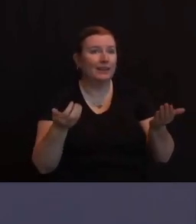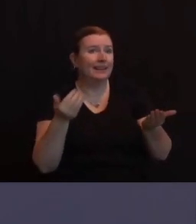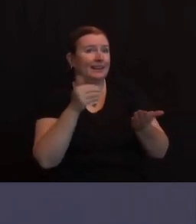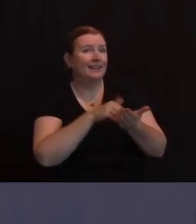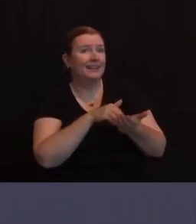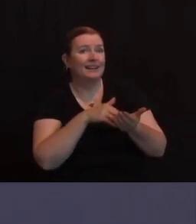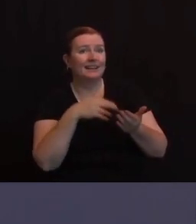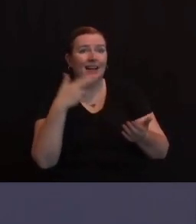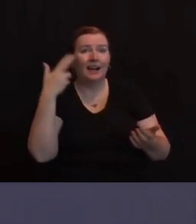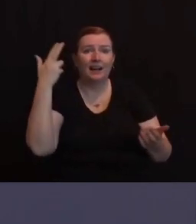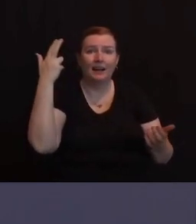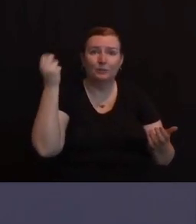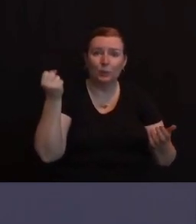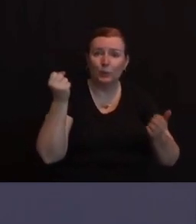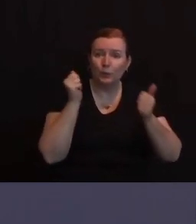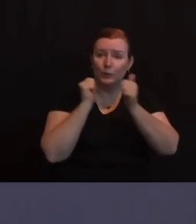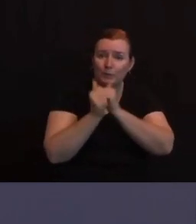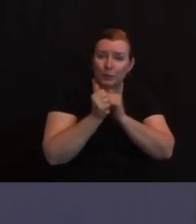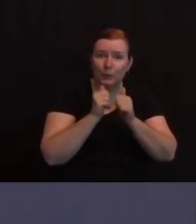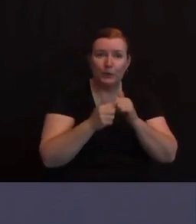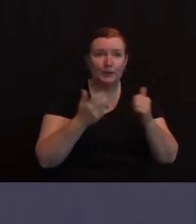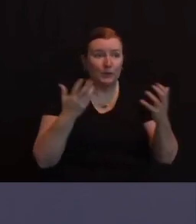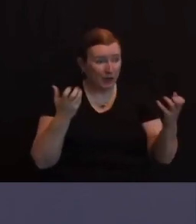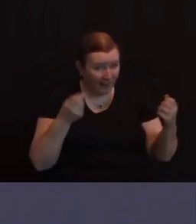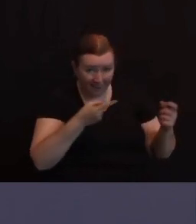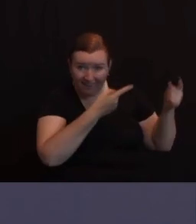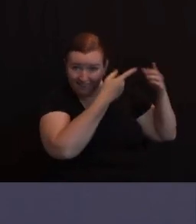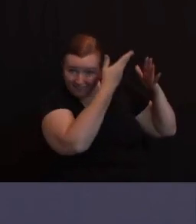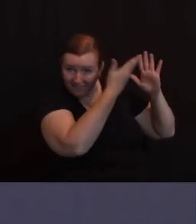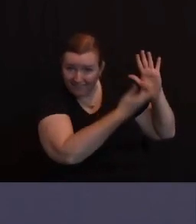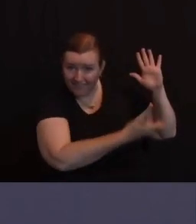school sports in the fall. If we don't shake this